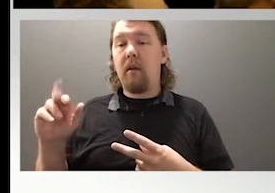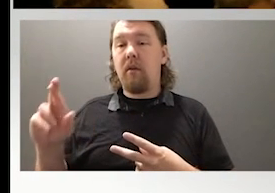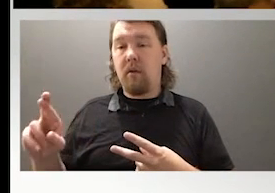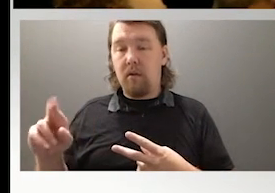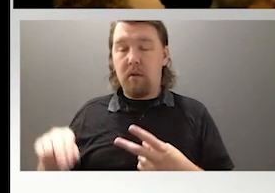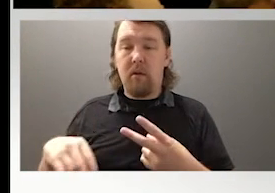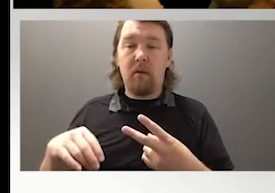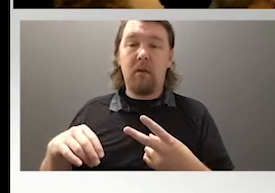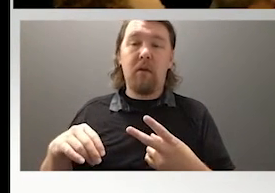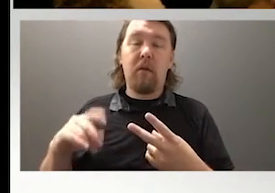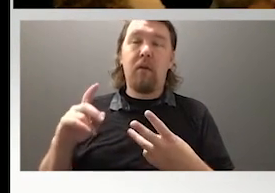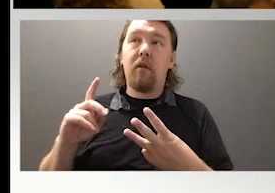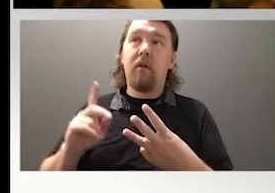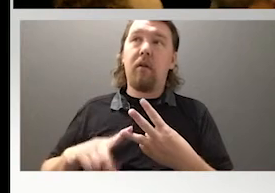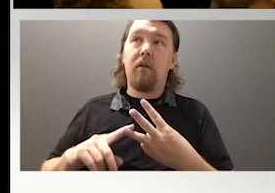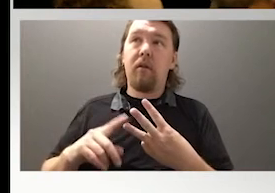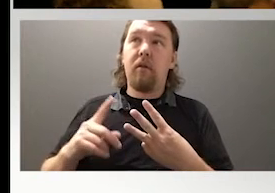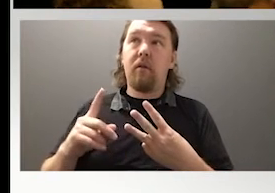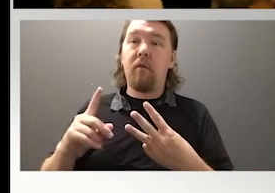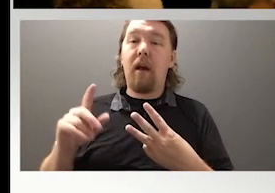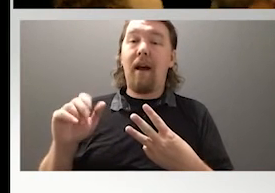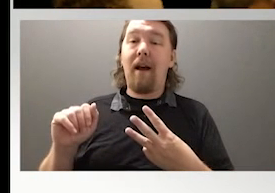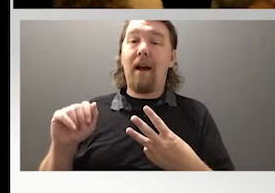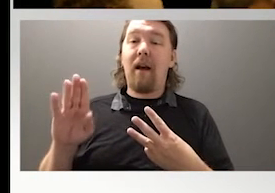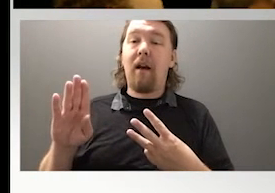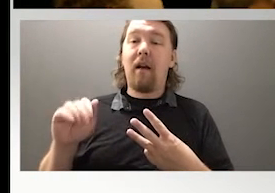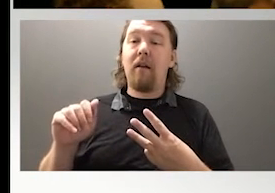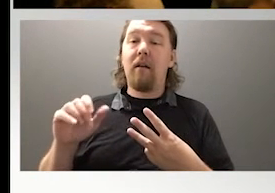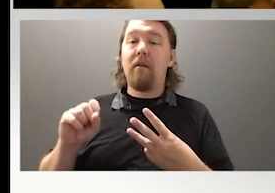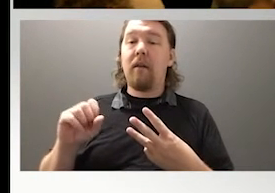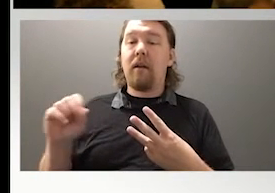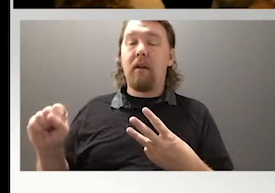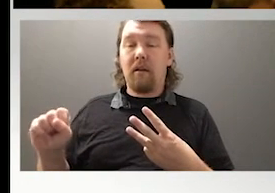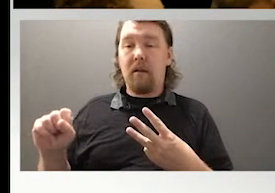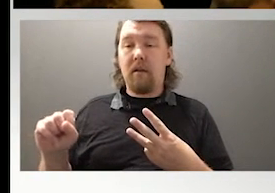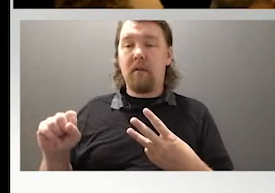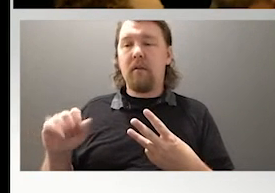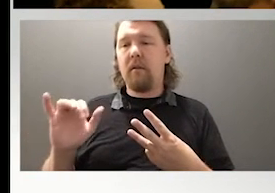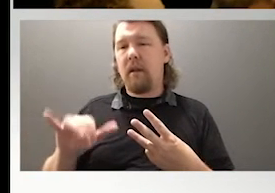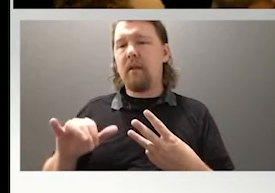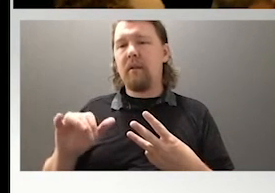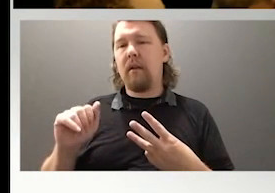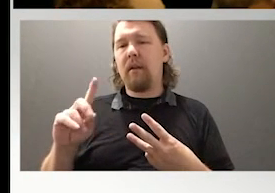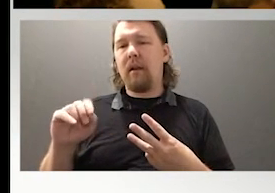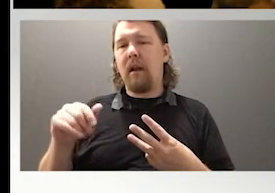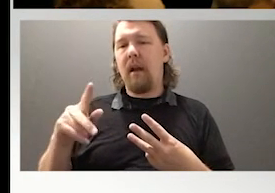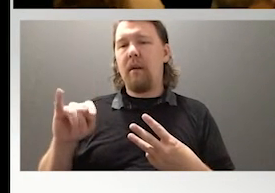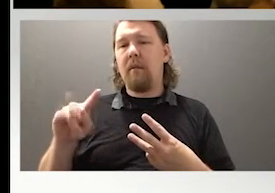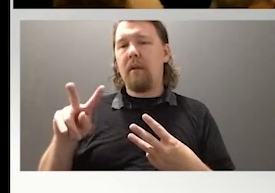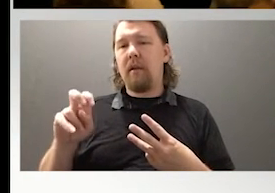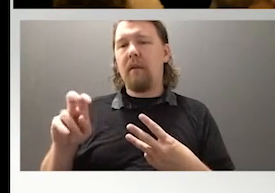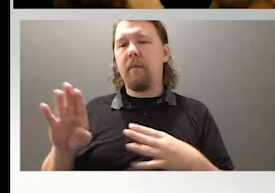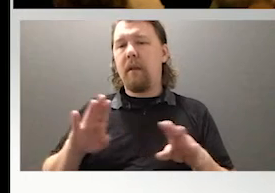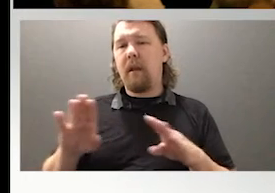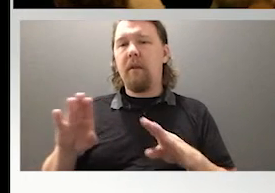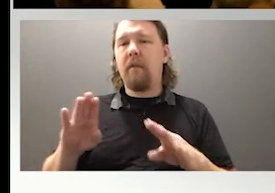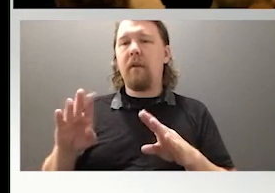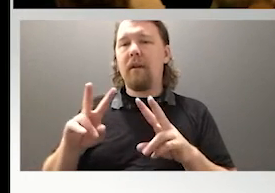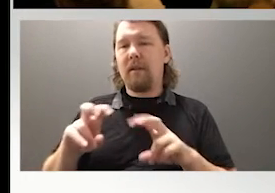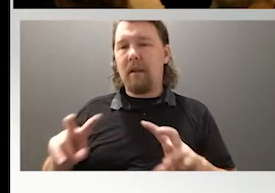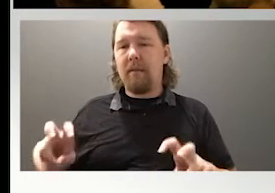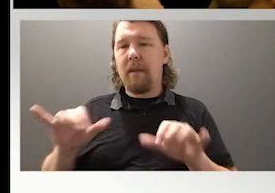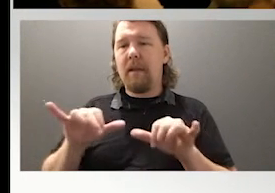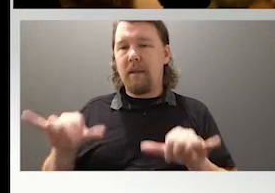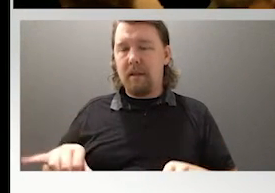Scales. There's one that's called the ABAS, and that stands for Adaptive Behavior Assessment